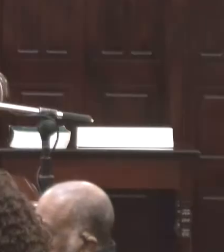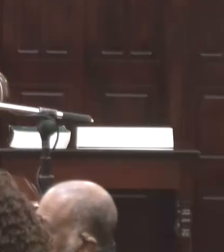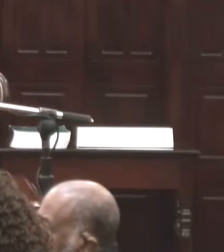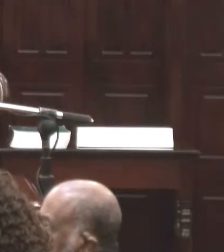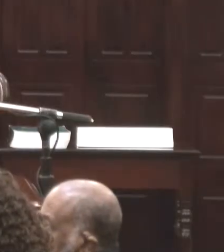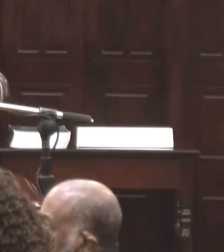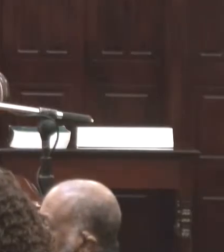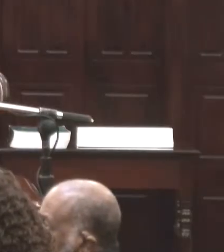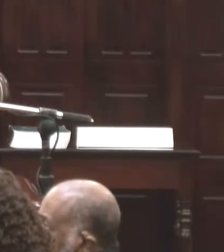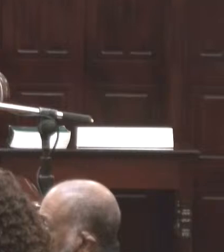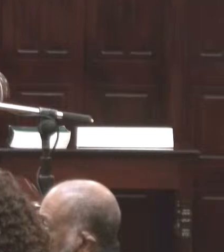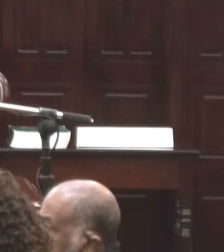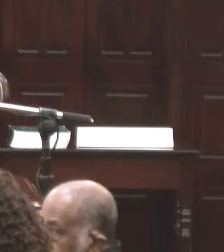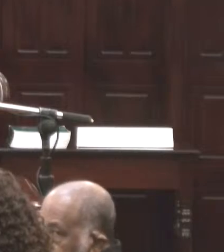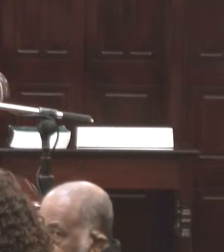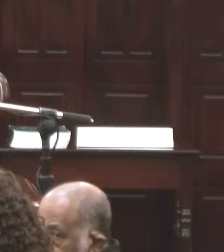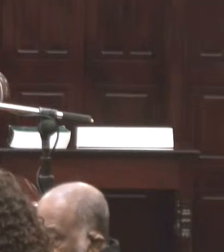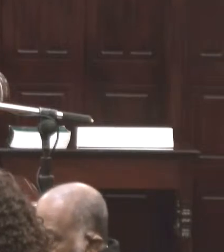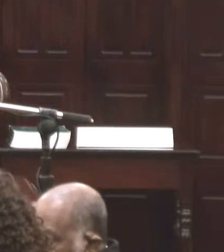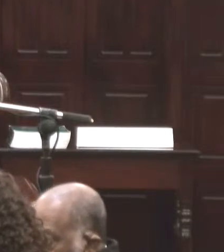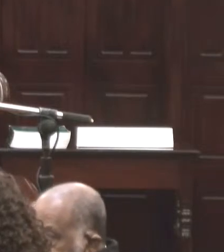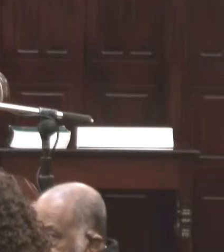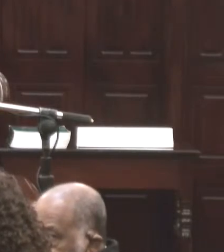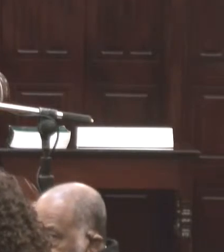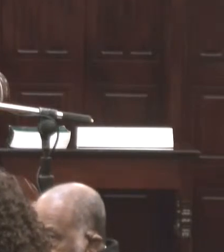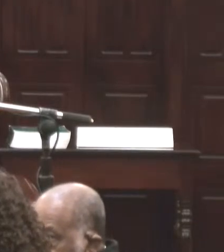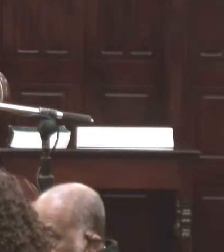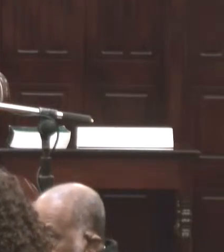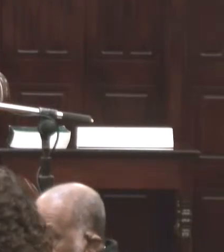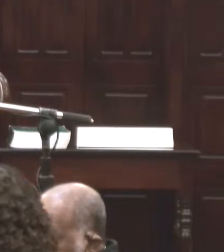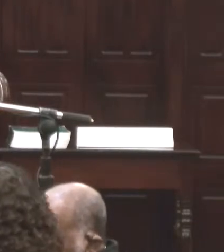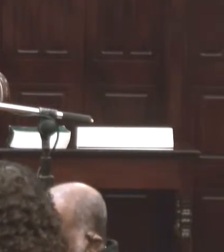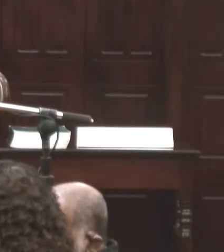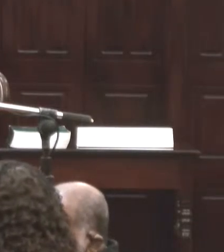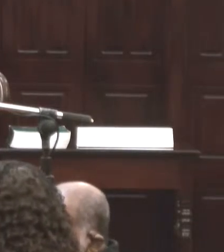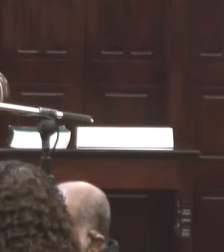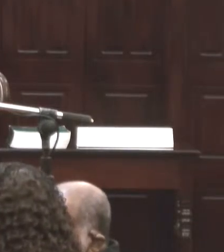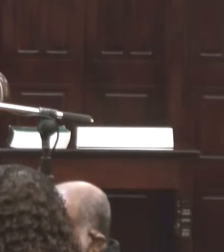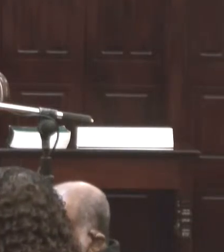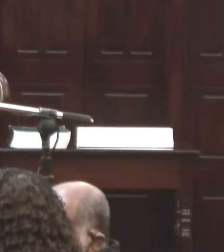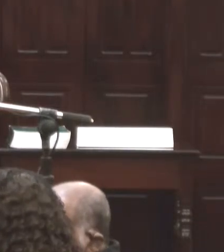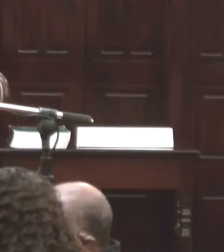This sitting is resumed. Prior to the suspension on yesterday's date,